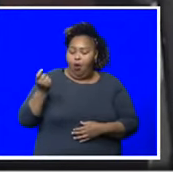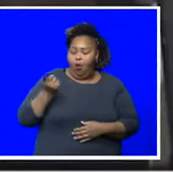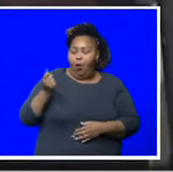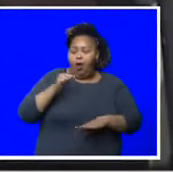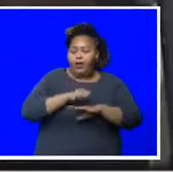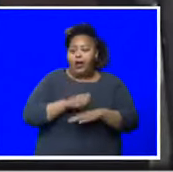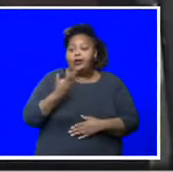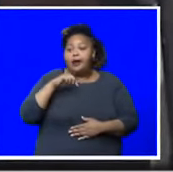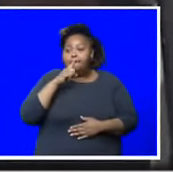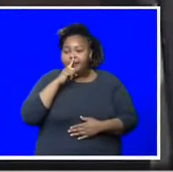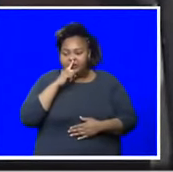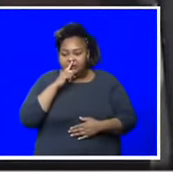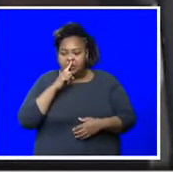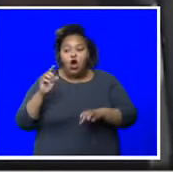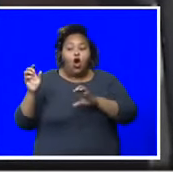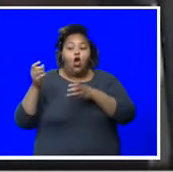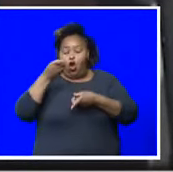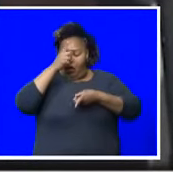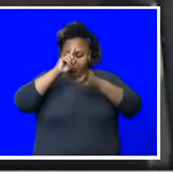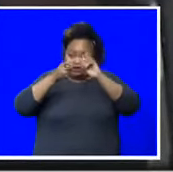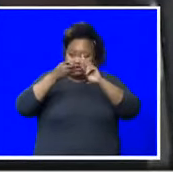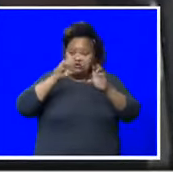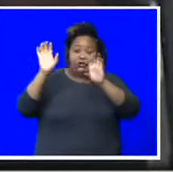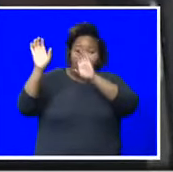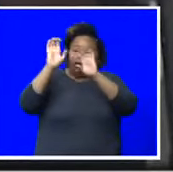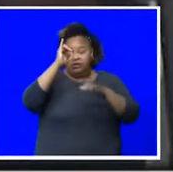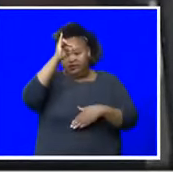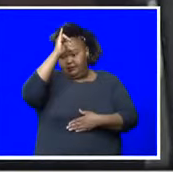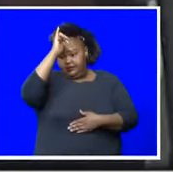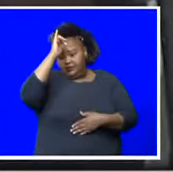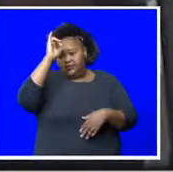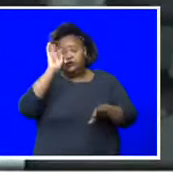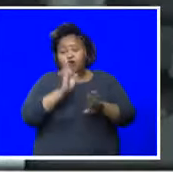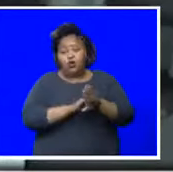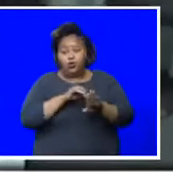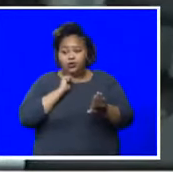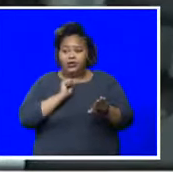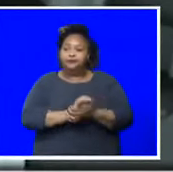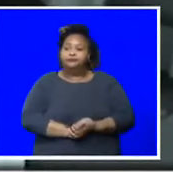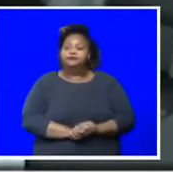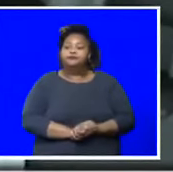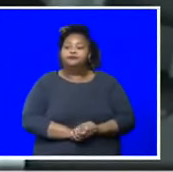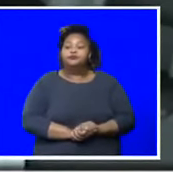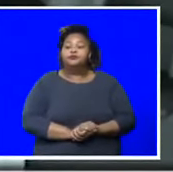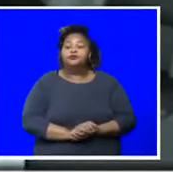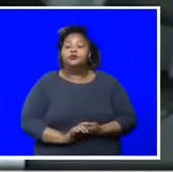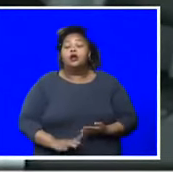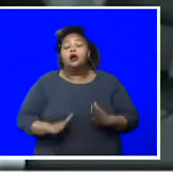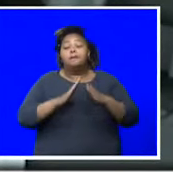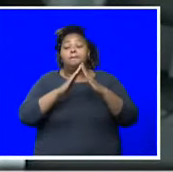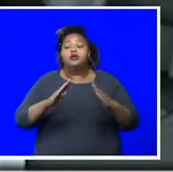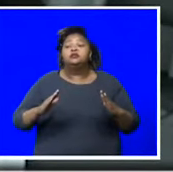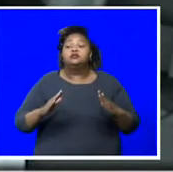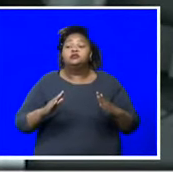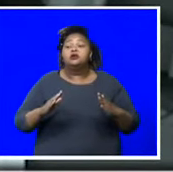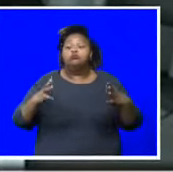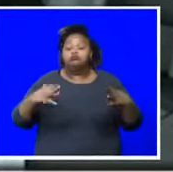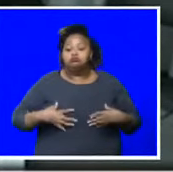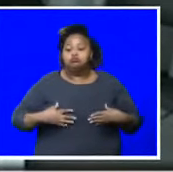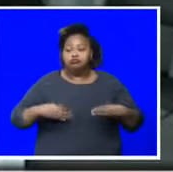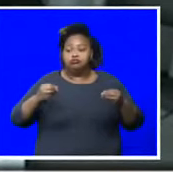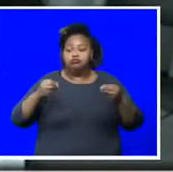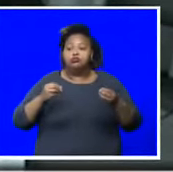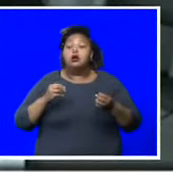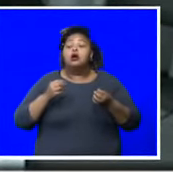sive lawo makhono ngekubuka sithi ngosekuthi kuvulwe lawo mathuba litoleti sebenze nenhlala kahle lihlanganise bafundzi